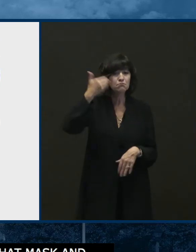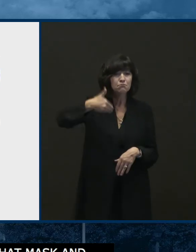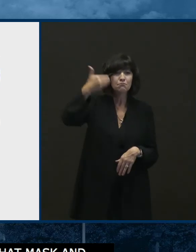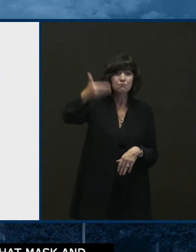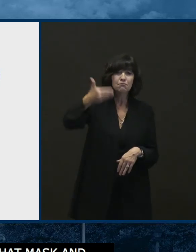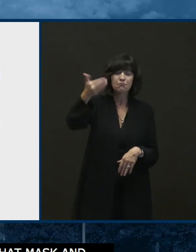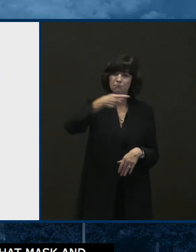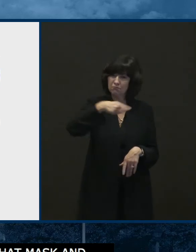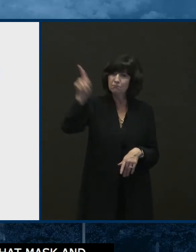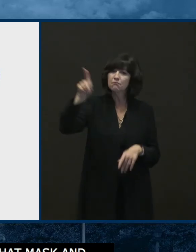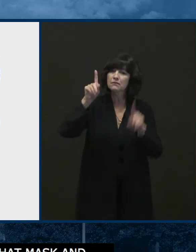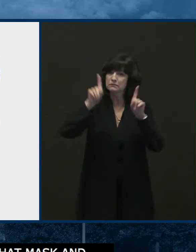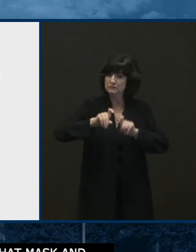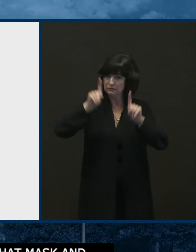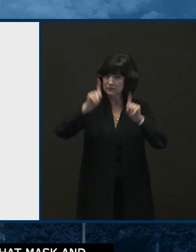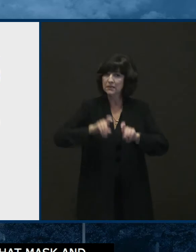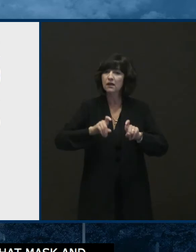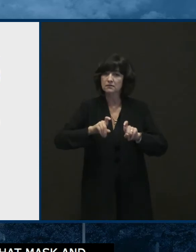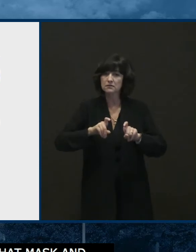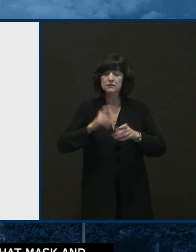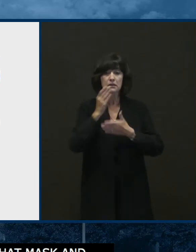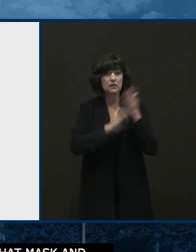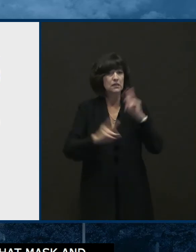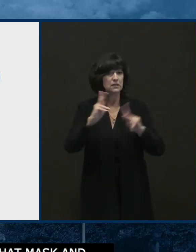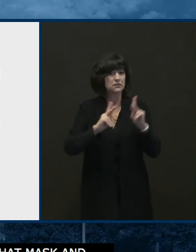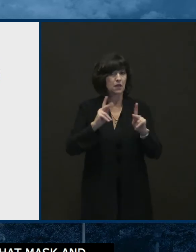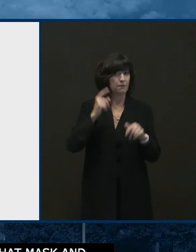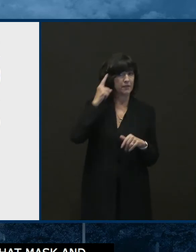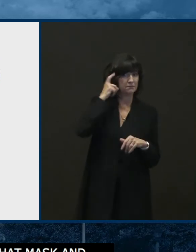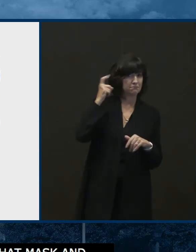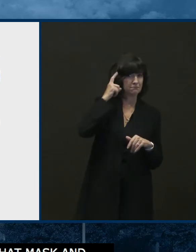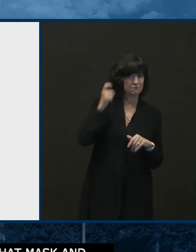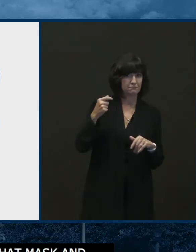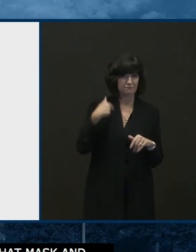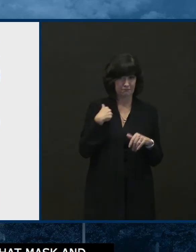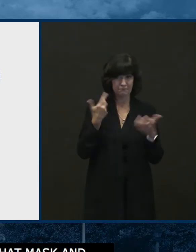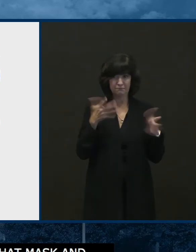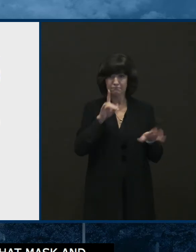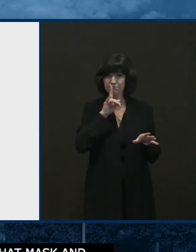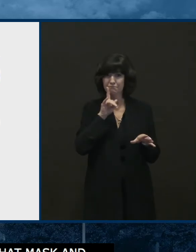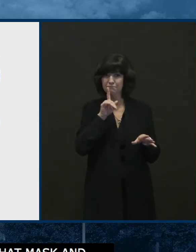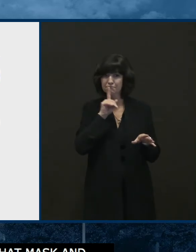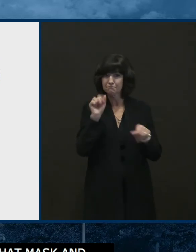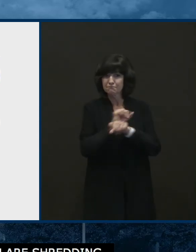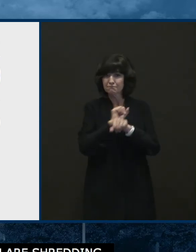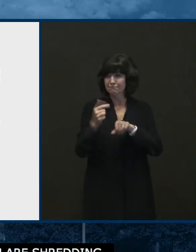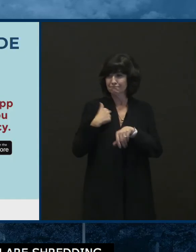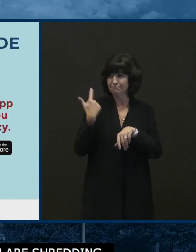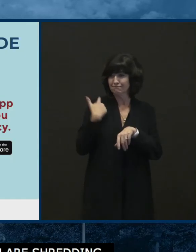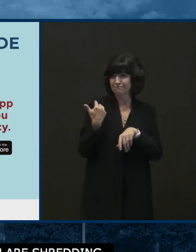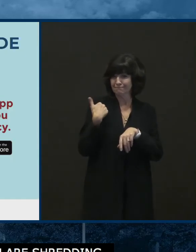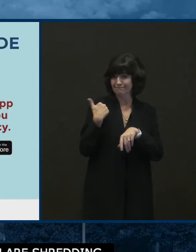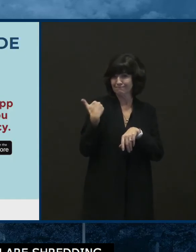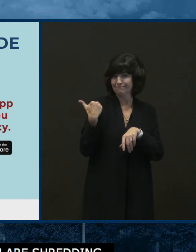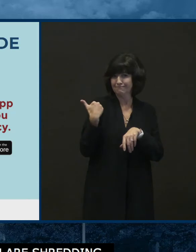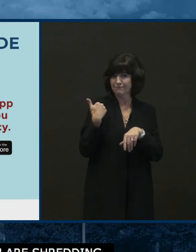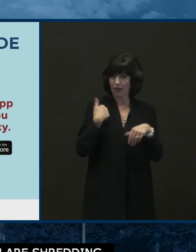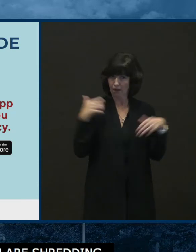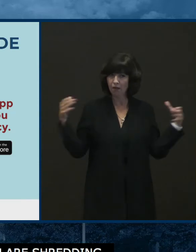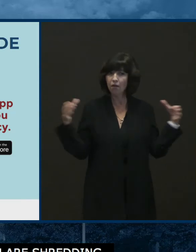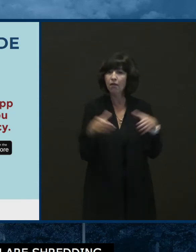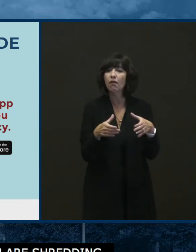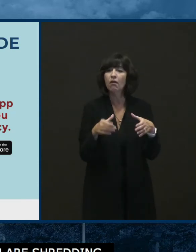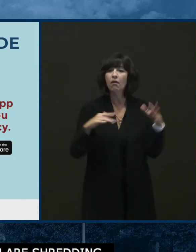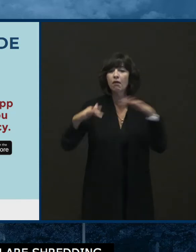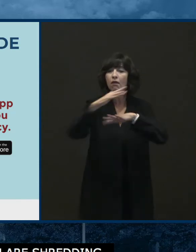get tested when they think they may have been exposed. To that point, I would encourage everybody to